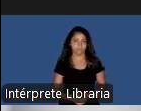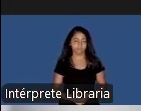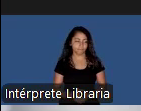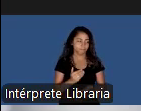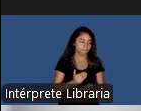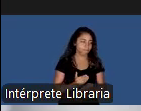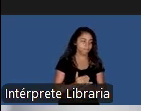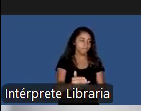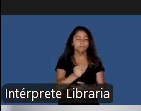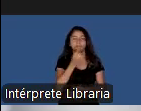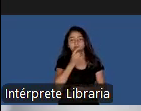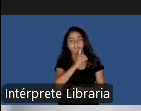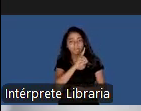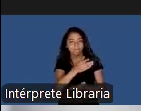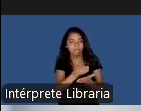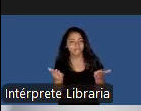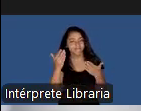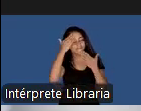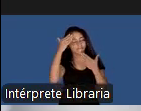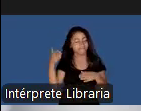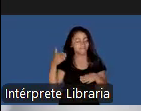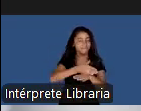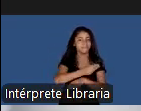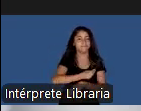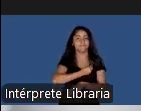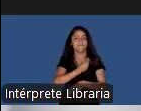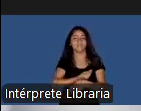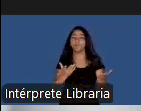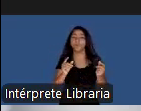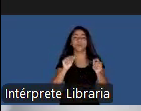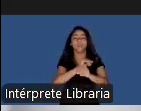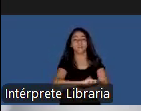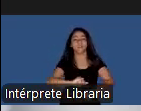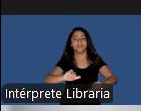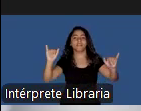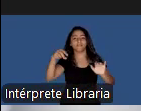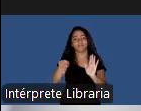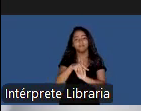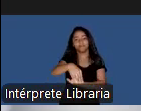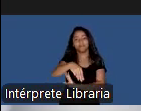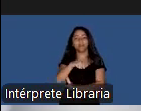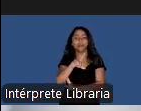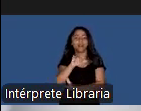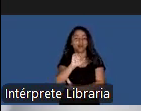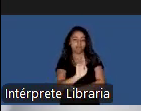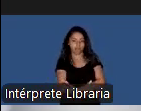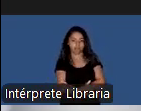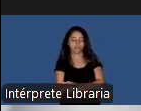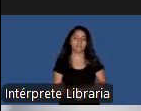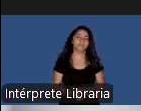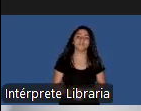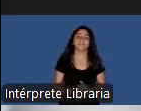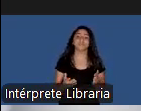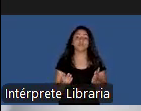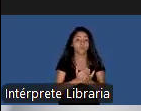So let's get started. Good morning, and thank you for joining us for another Méliuz earnings call. Before we get